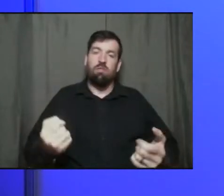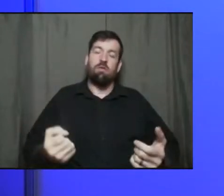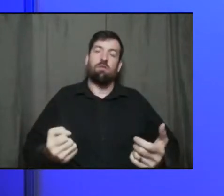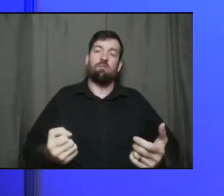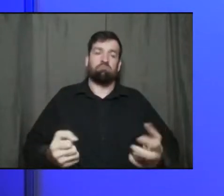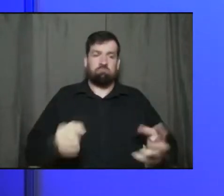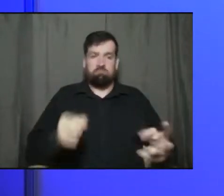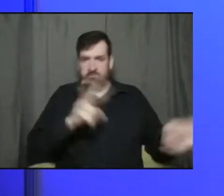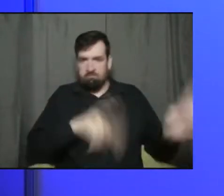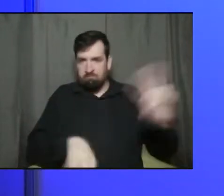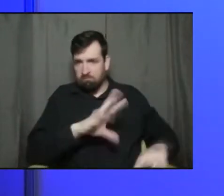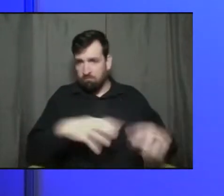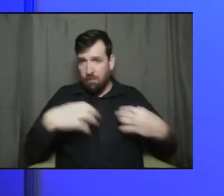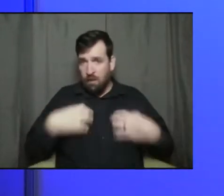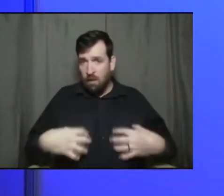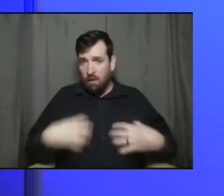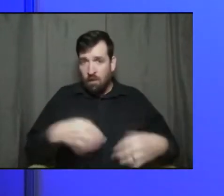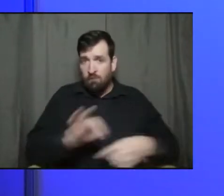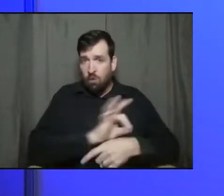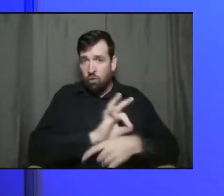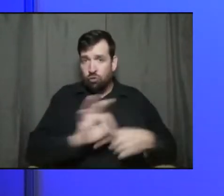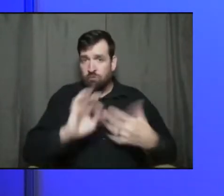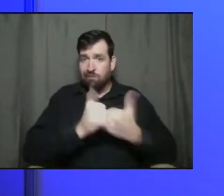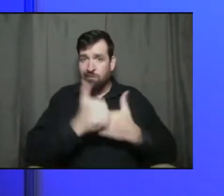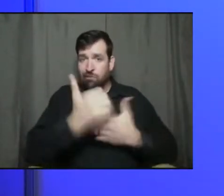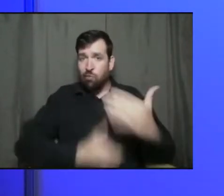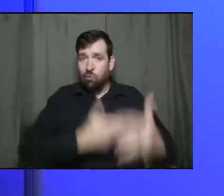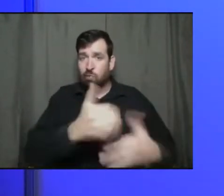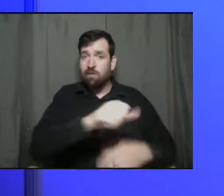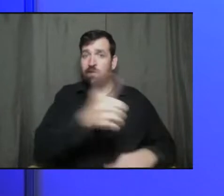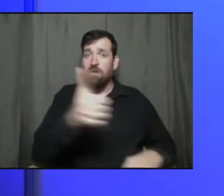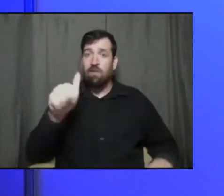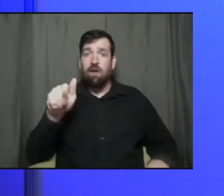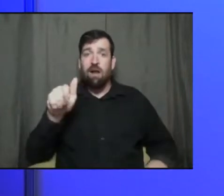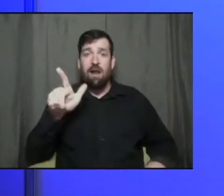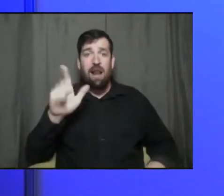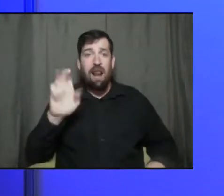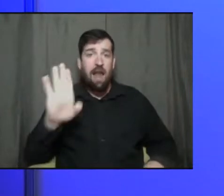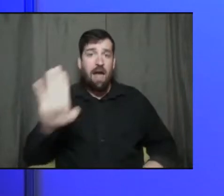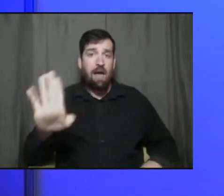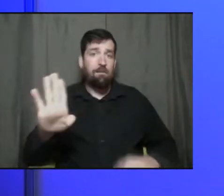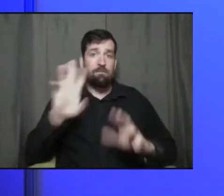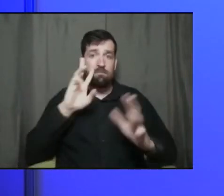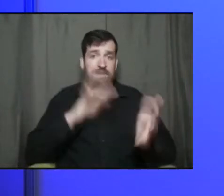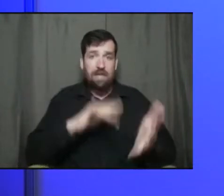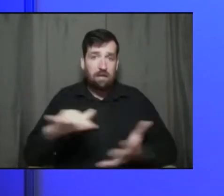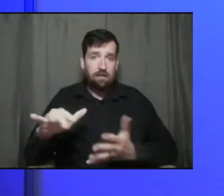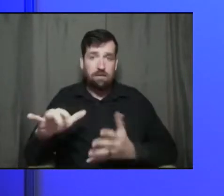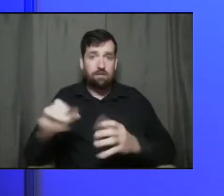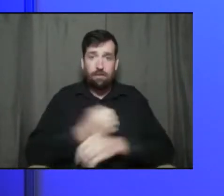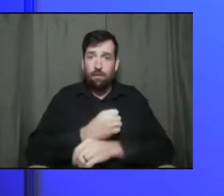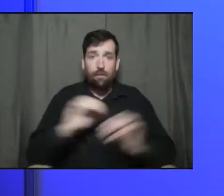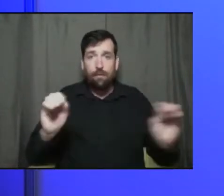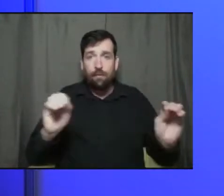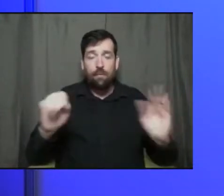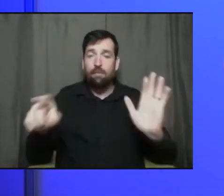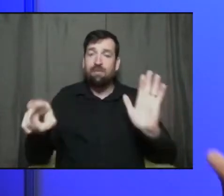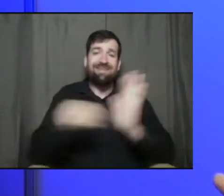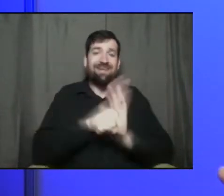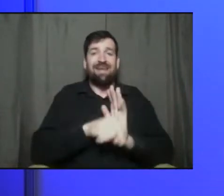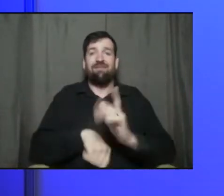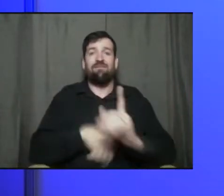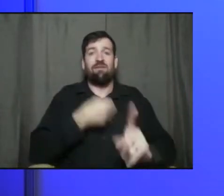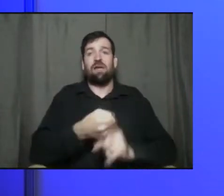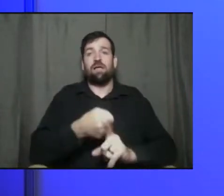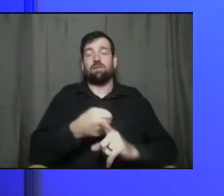lungs are doing and other laboratory studies to make sure that they're not having any adverse effects from the therapy. And then what's really cool is